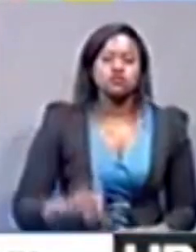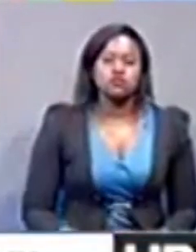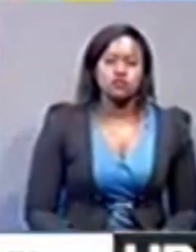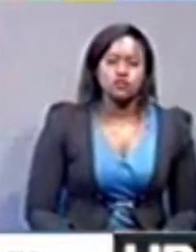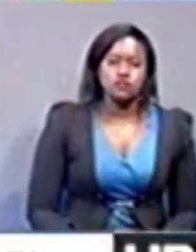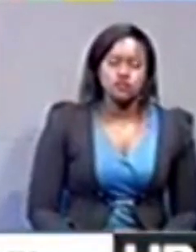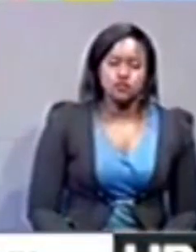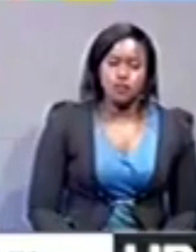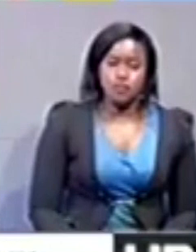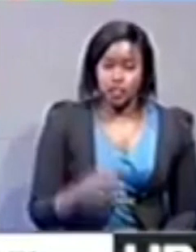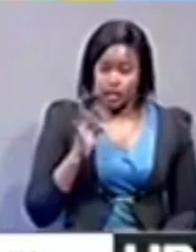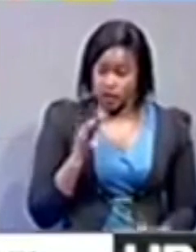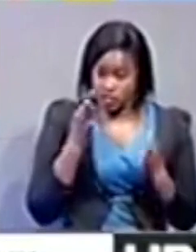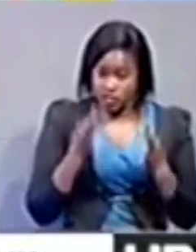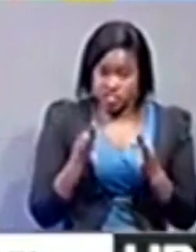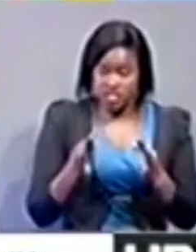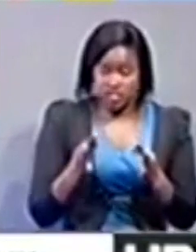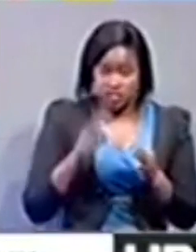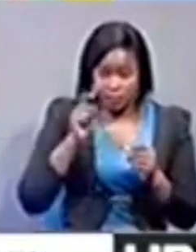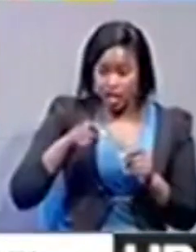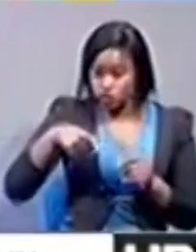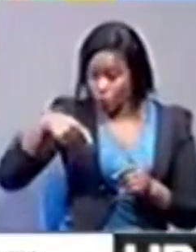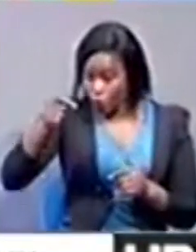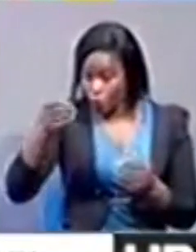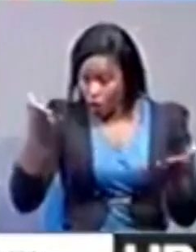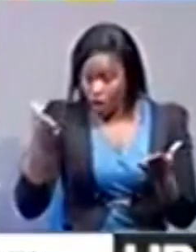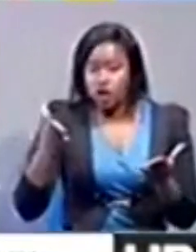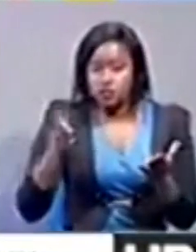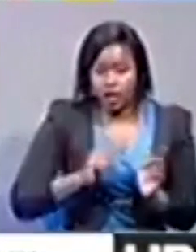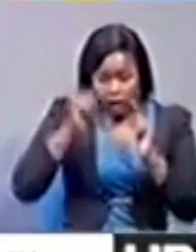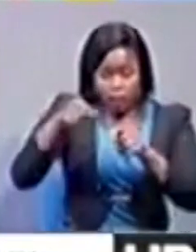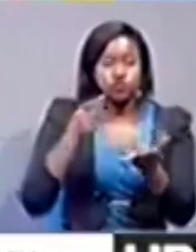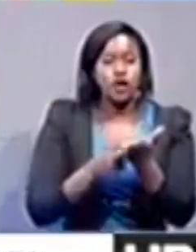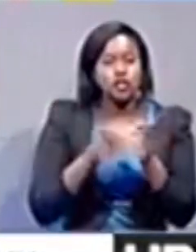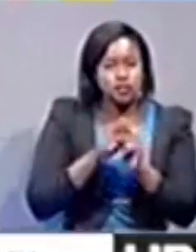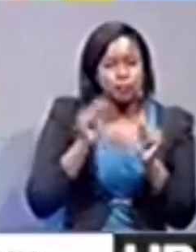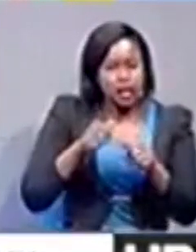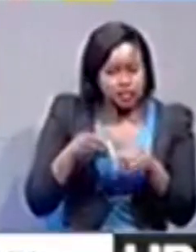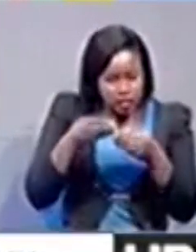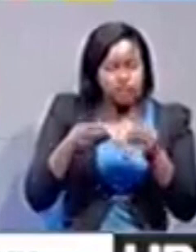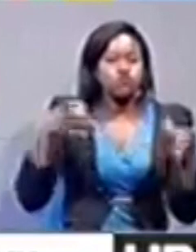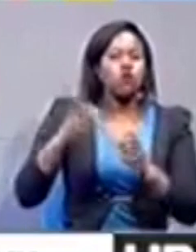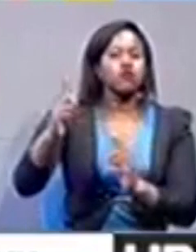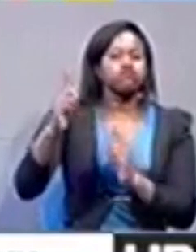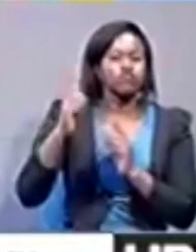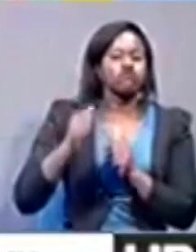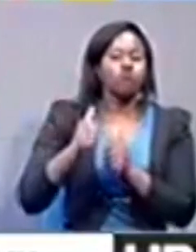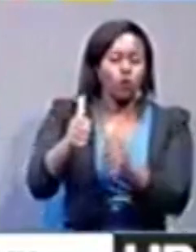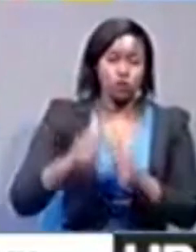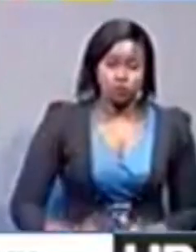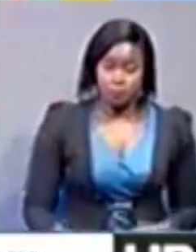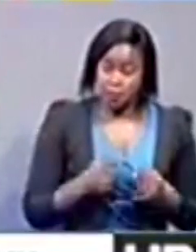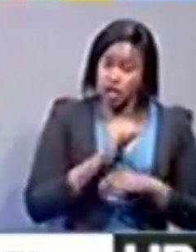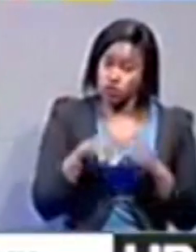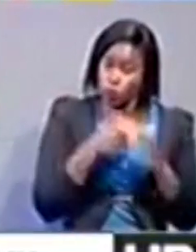if the cargo is destined to Uganda. In the meantime, however, all the drivers